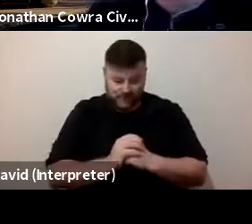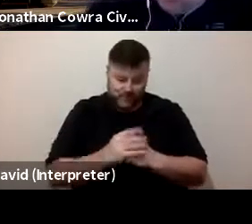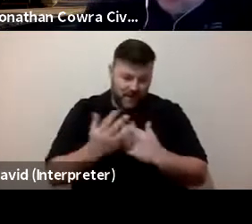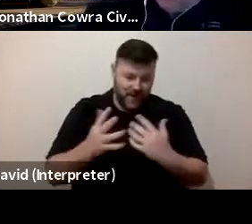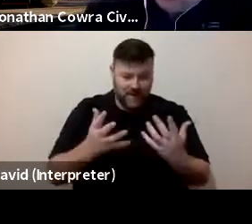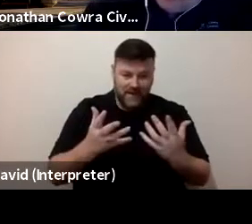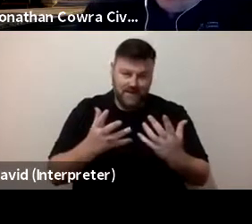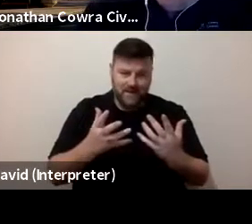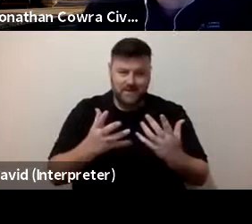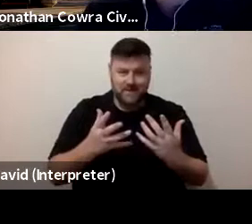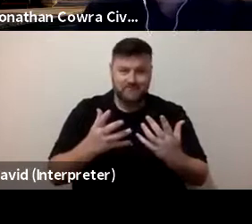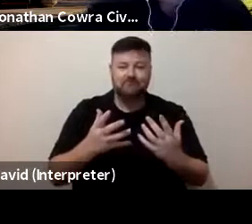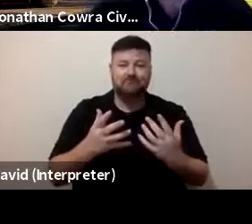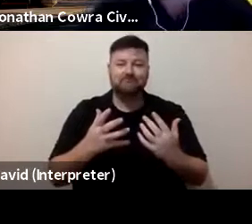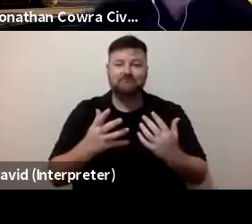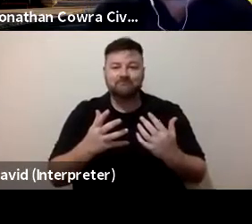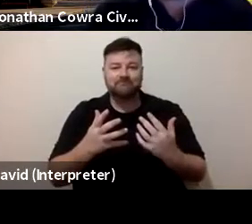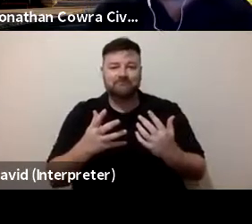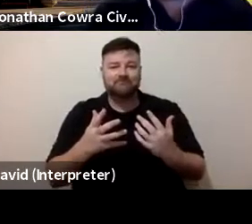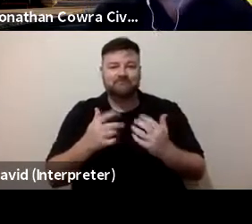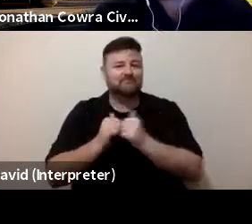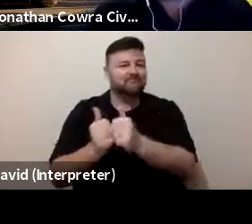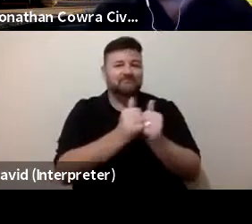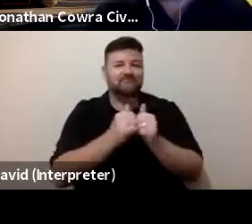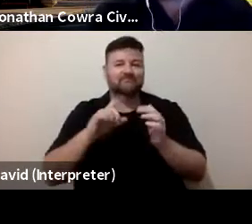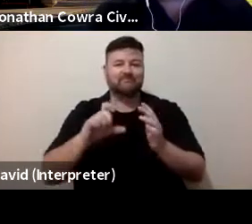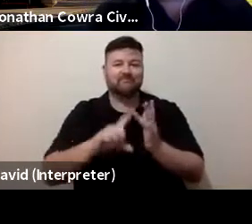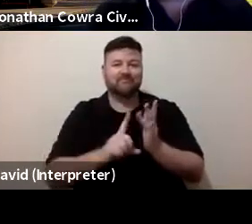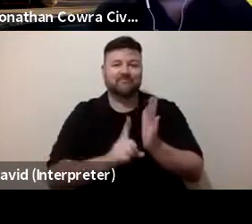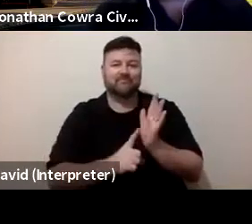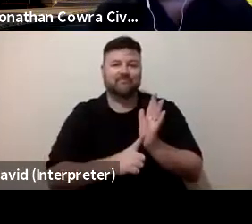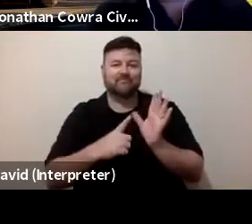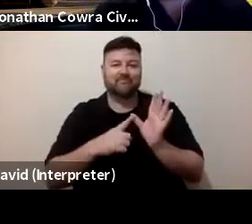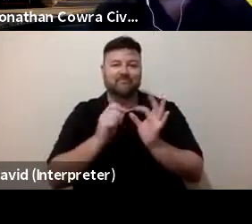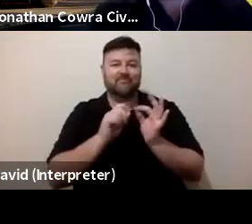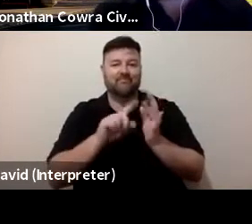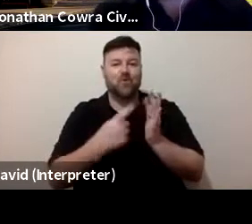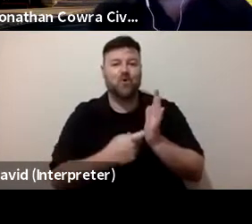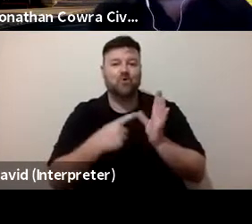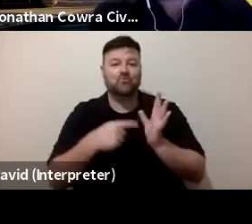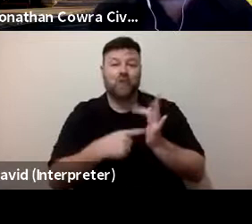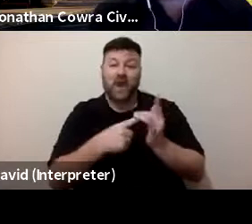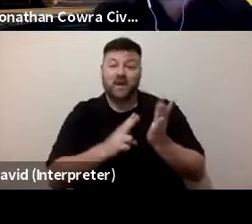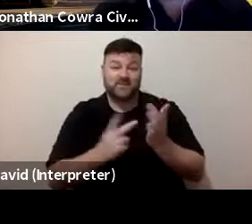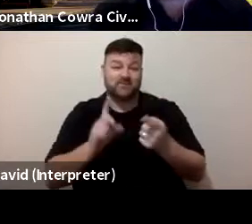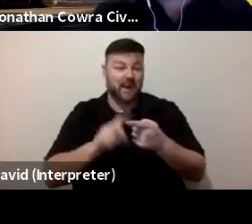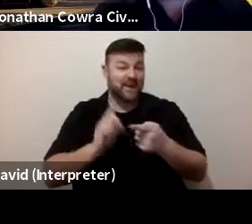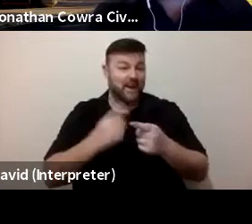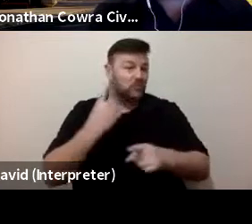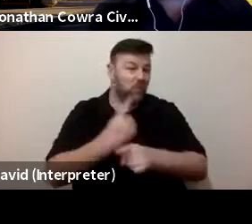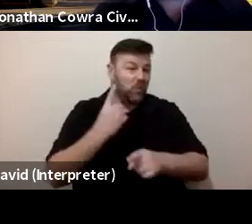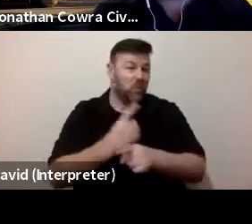I guess probably is just keep collaborating and keep talking and think of your networks